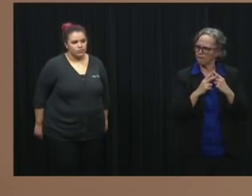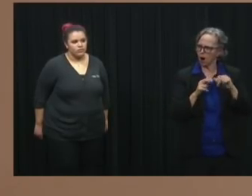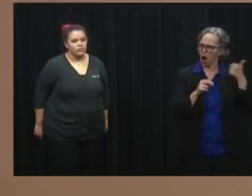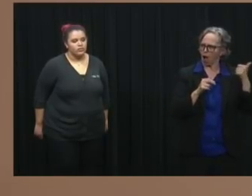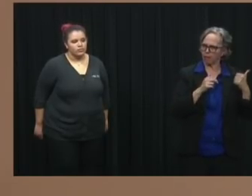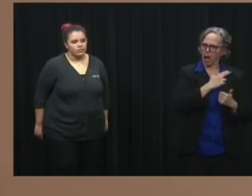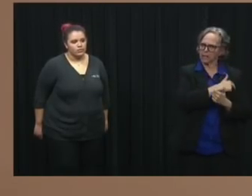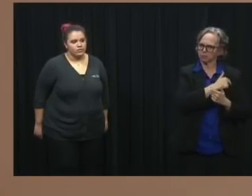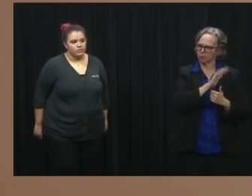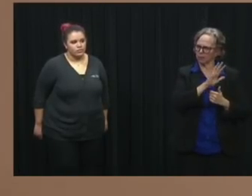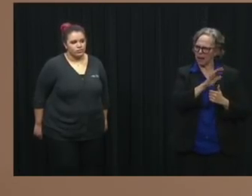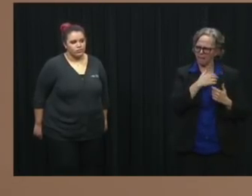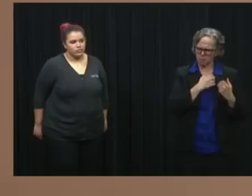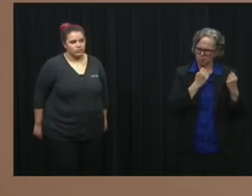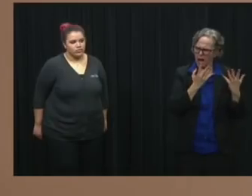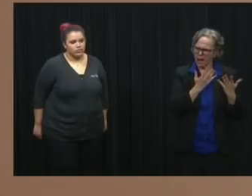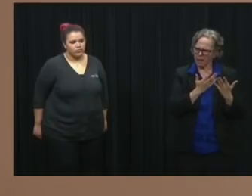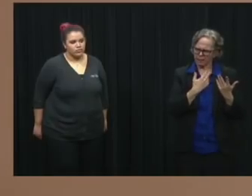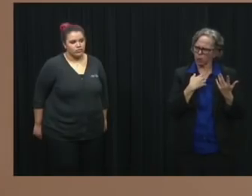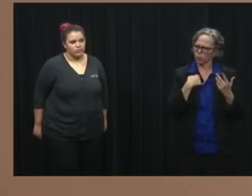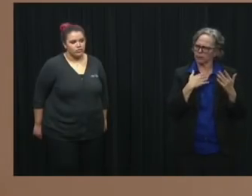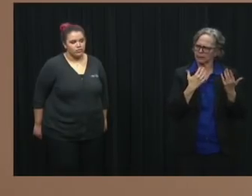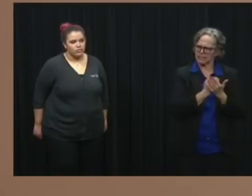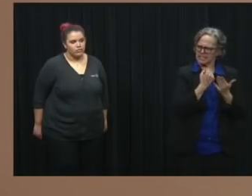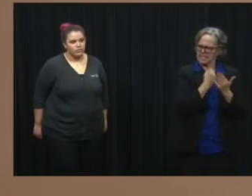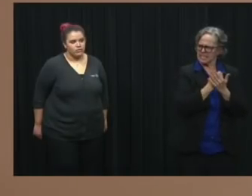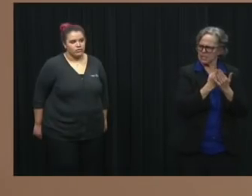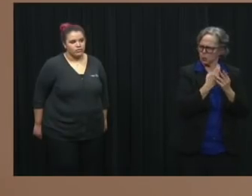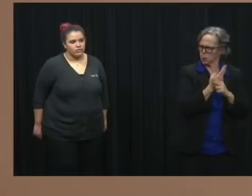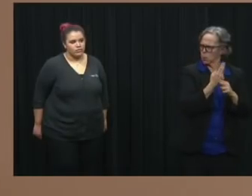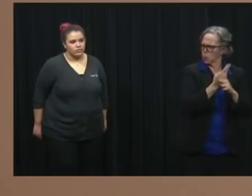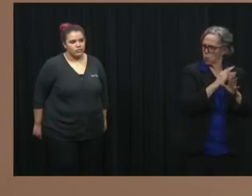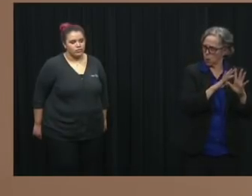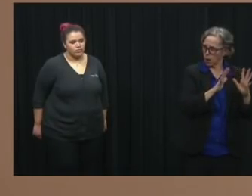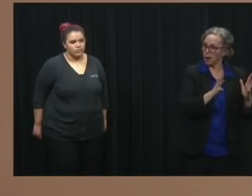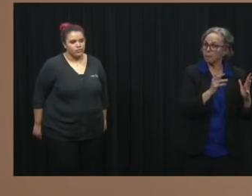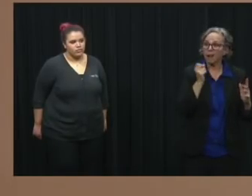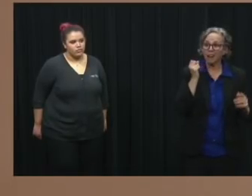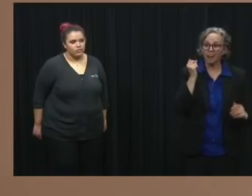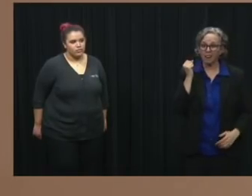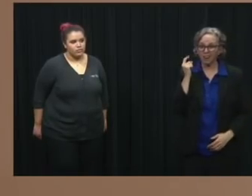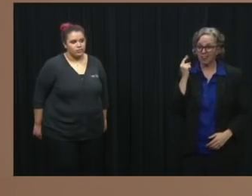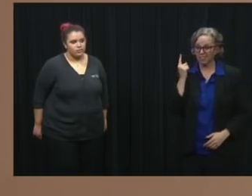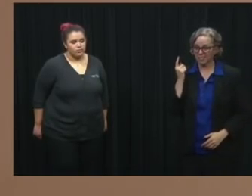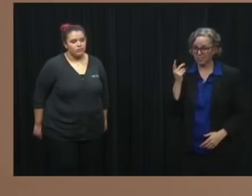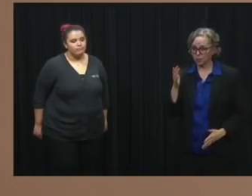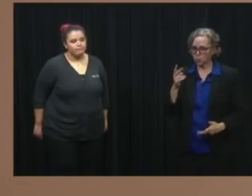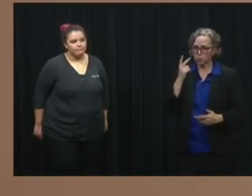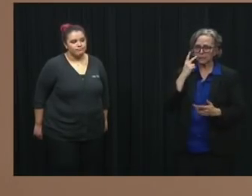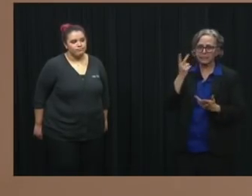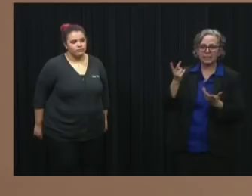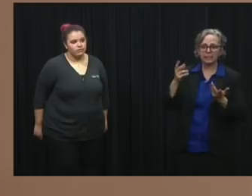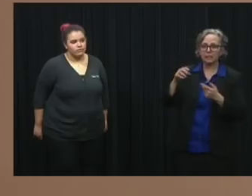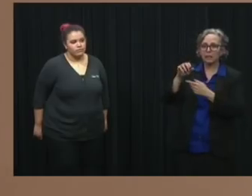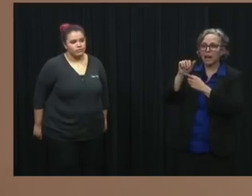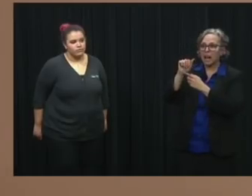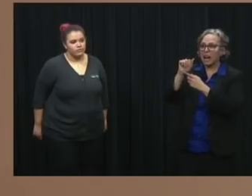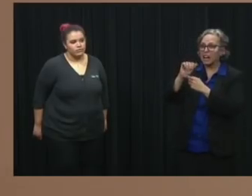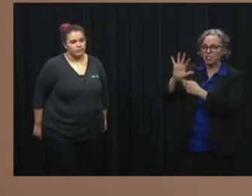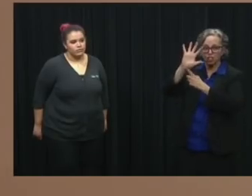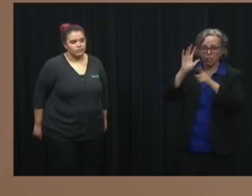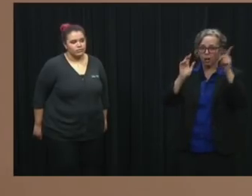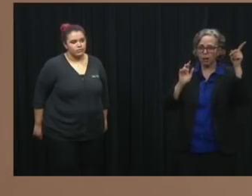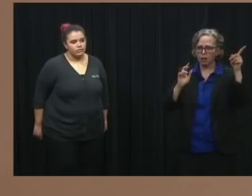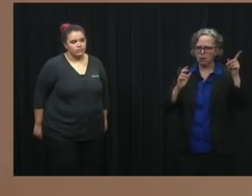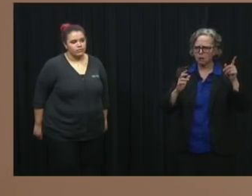conserve. But, wearing a mask, like you see in places like Asia, where it is actually common courtesy,